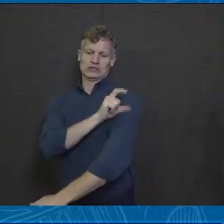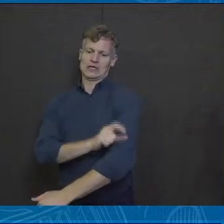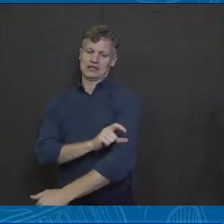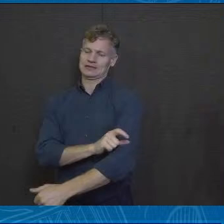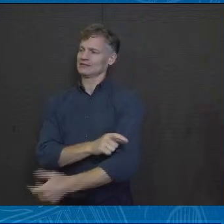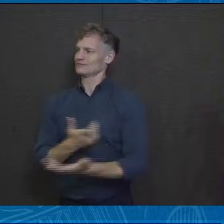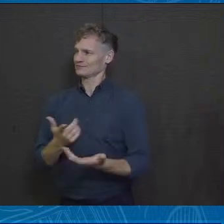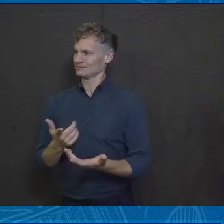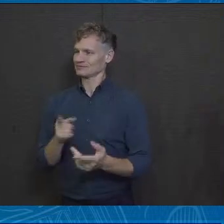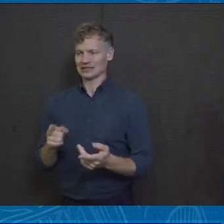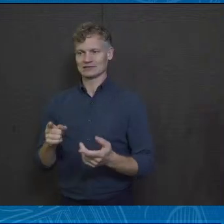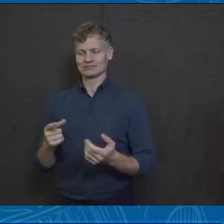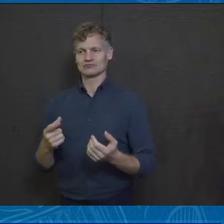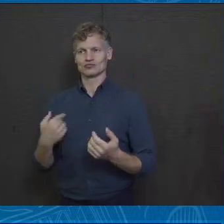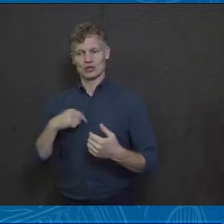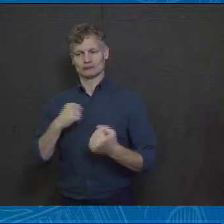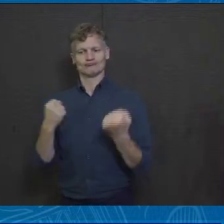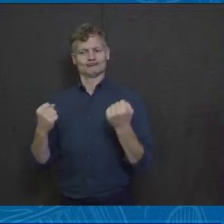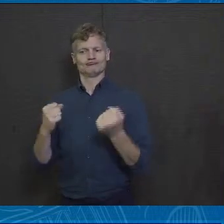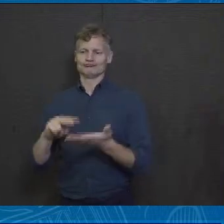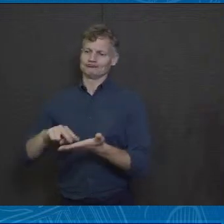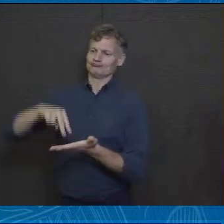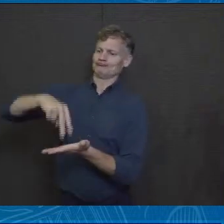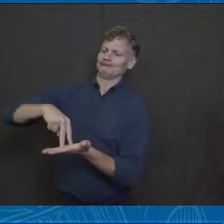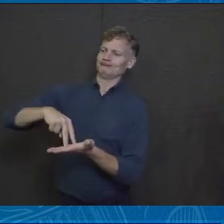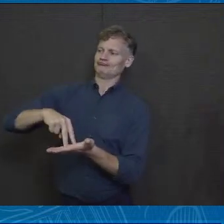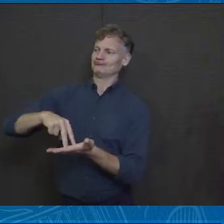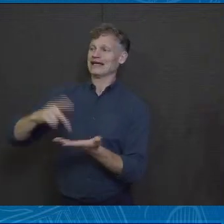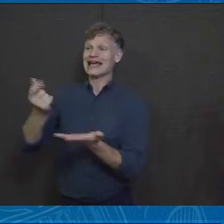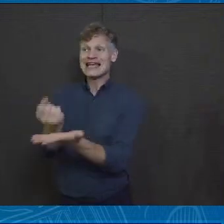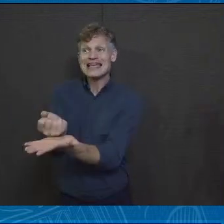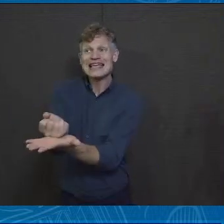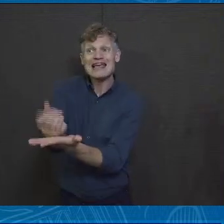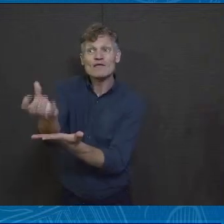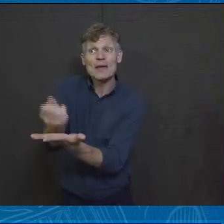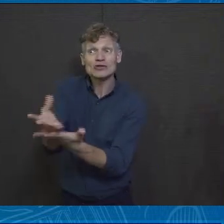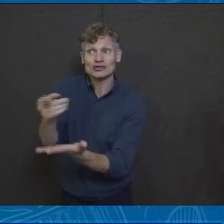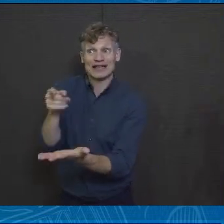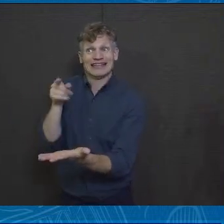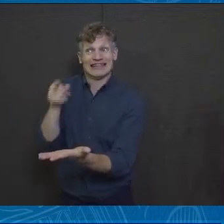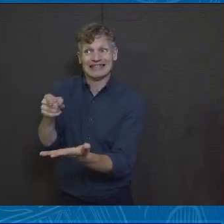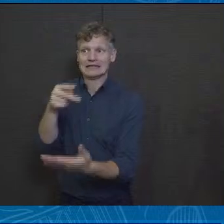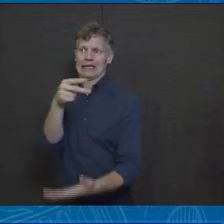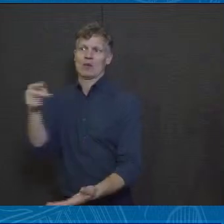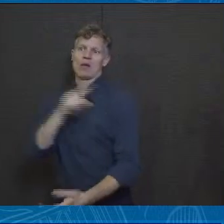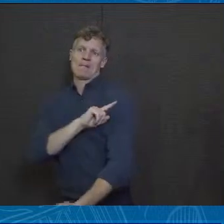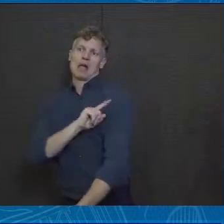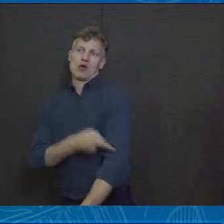and women and community need to access this power to be resilient. Thank you.